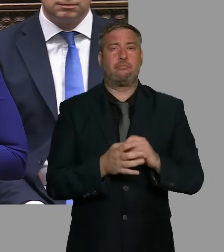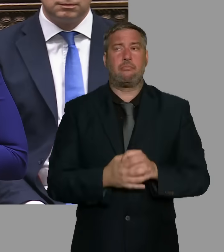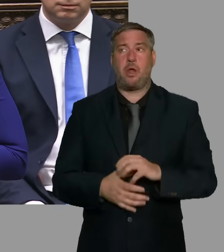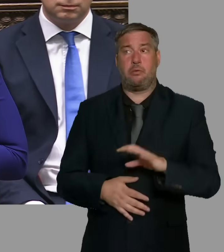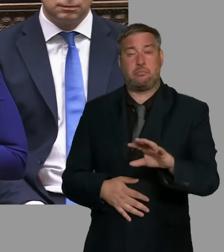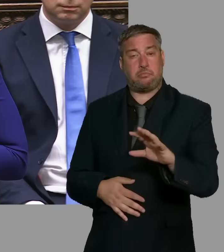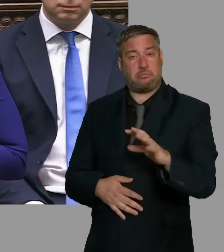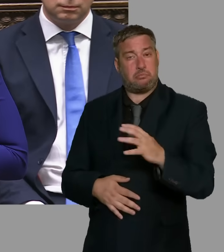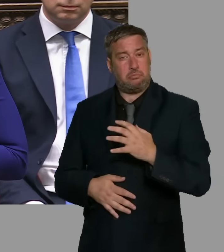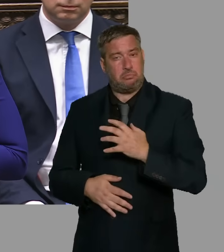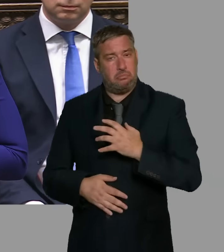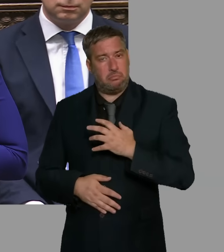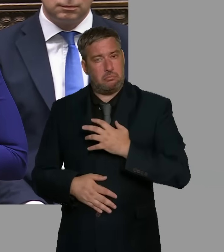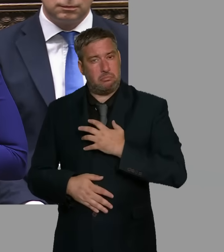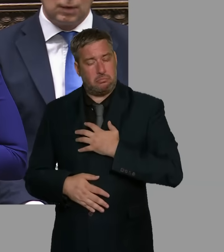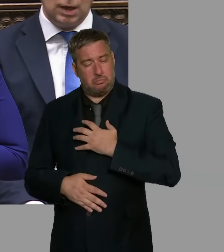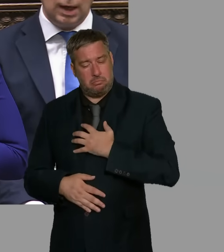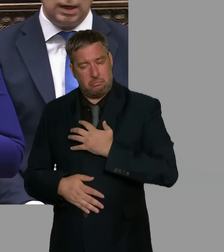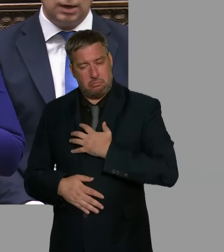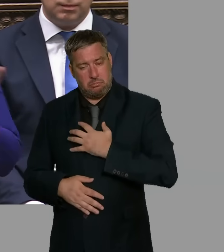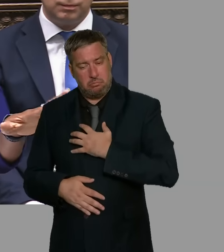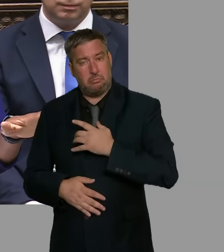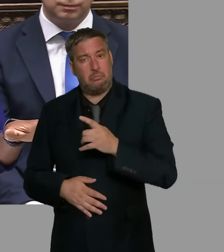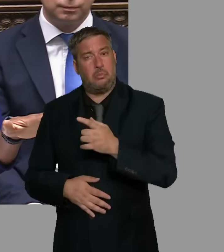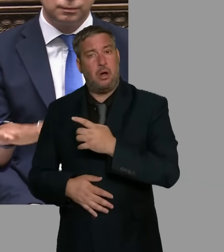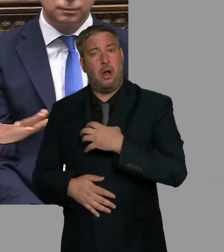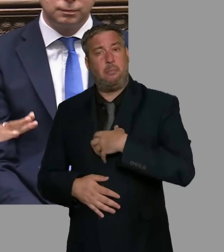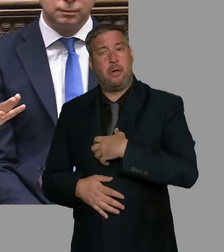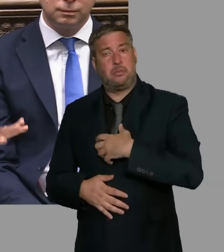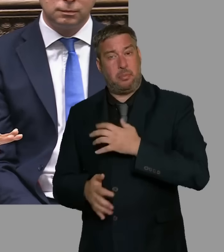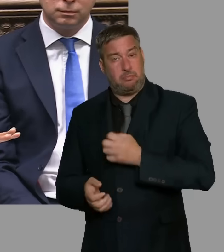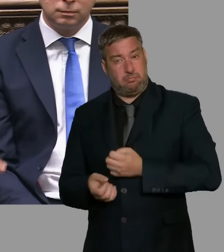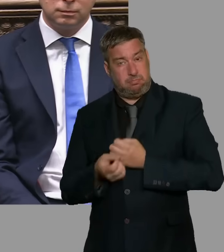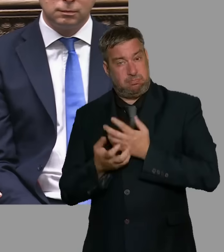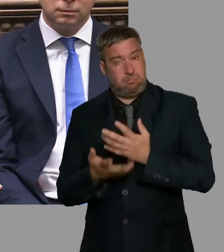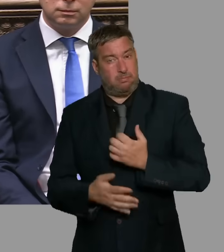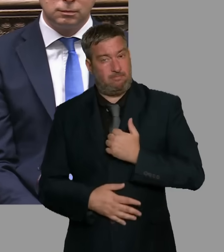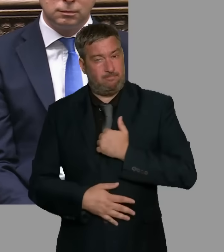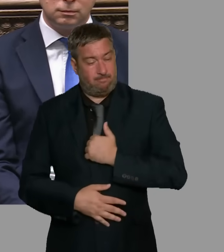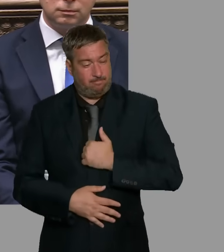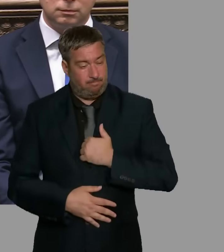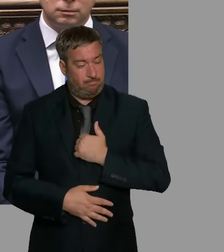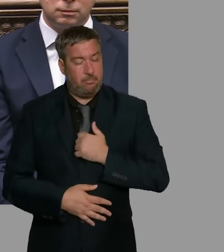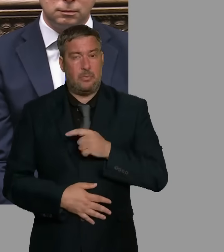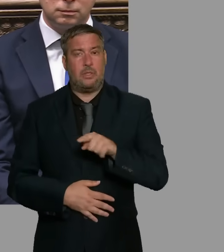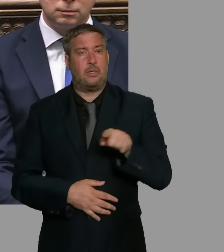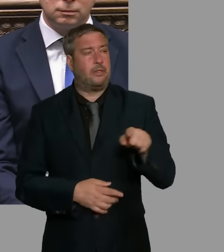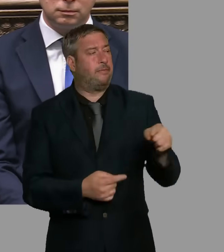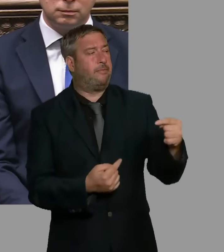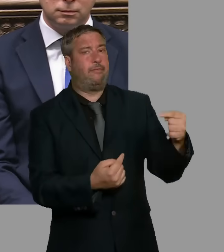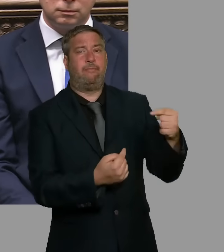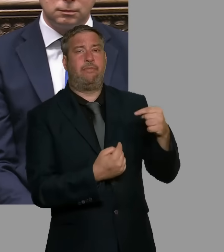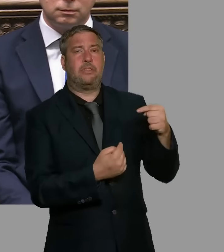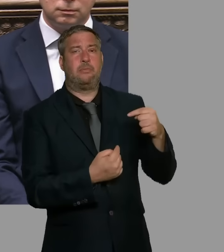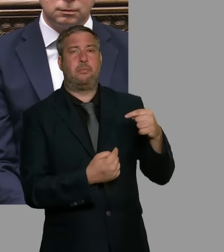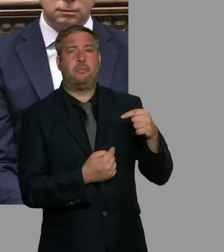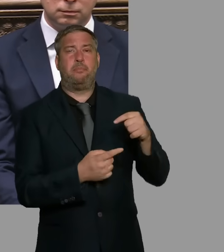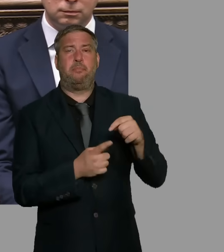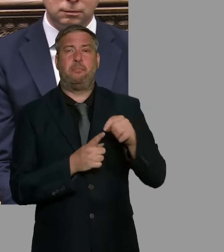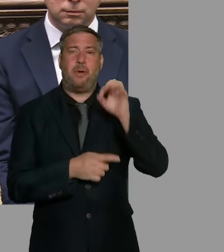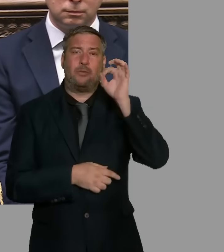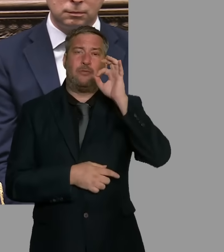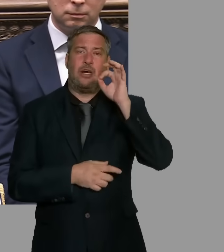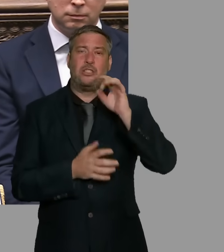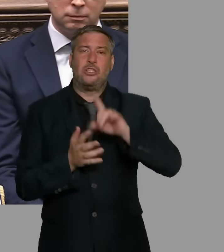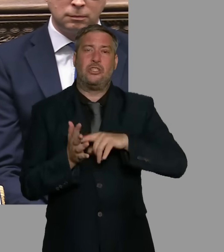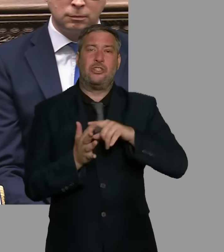have called for Lord Mandelson to be sacked. And just so the House is aware, in 2019, Jeffrey Epstein was